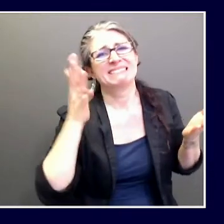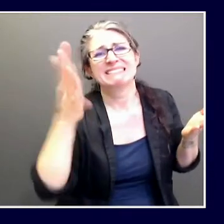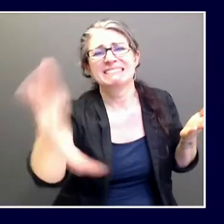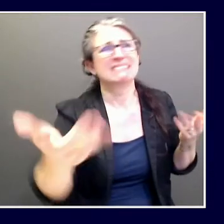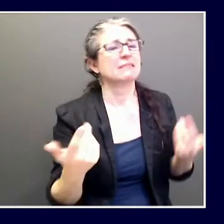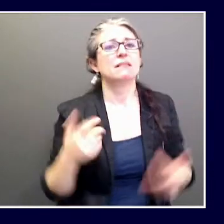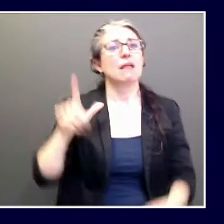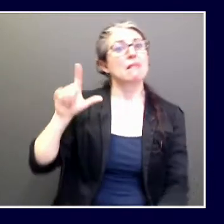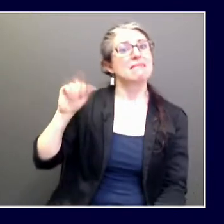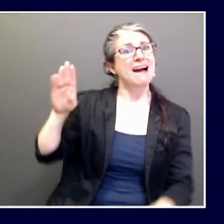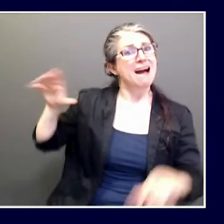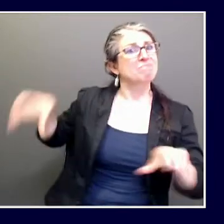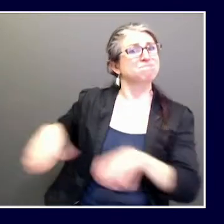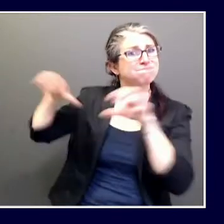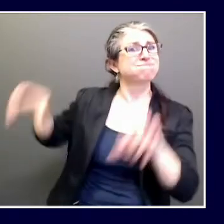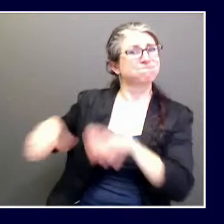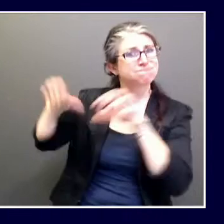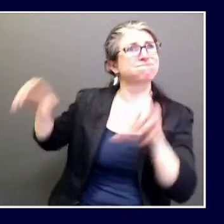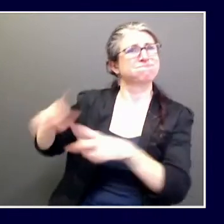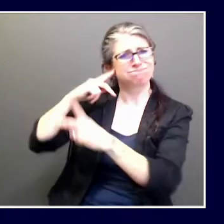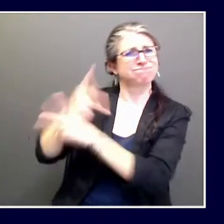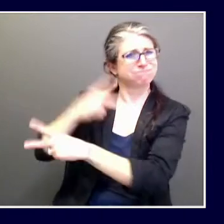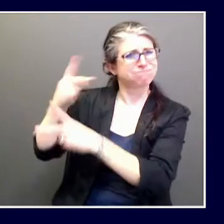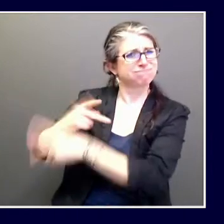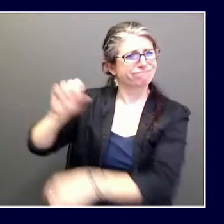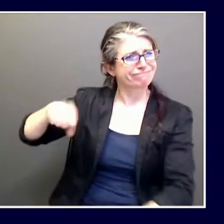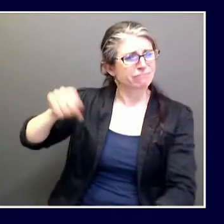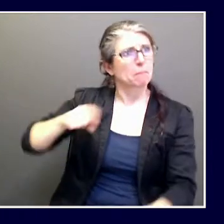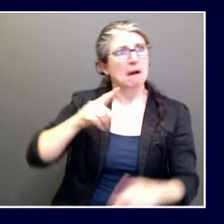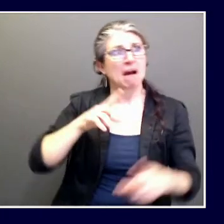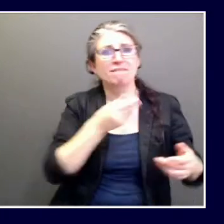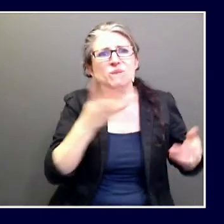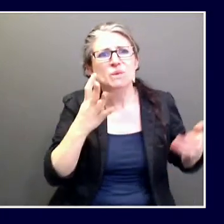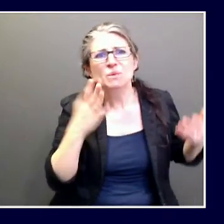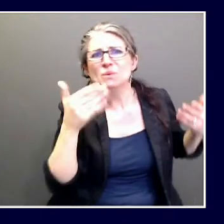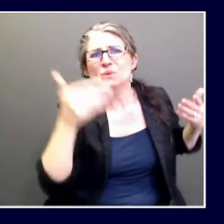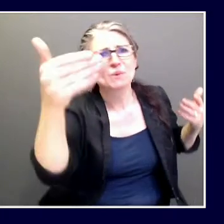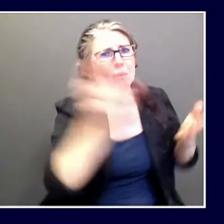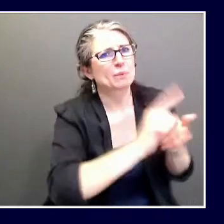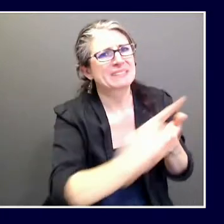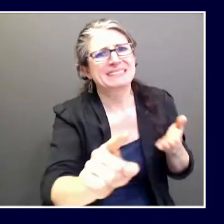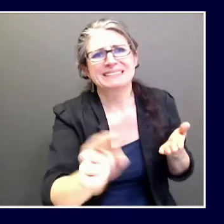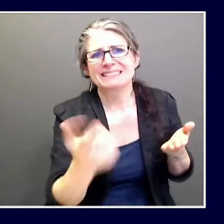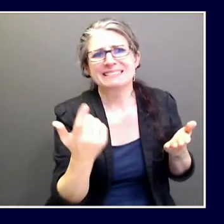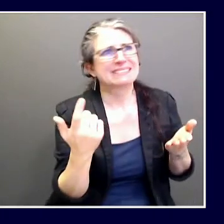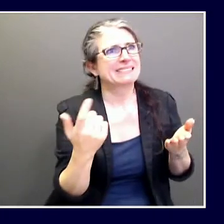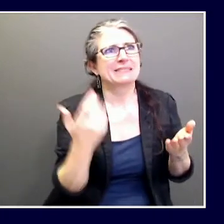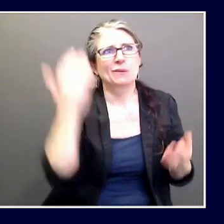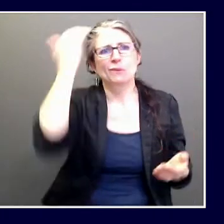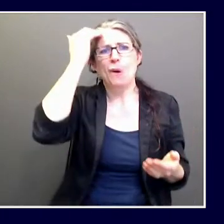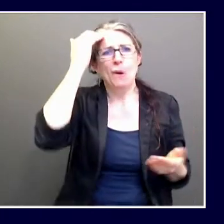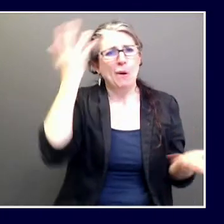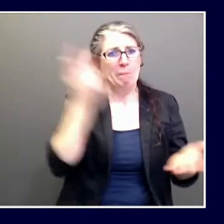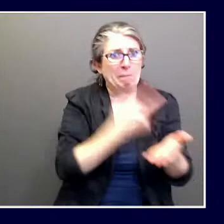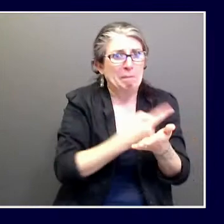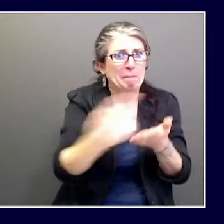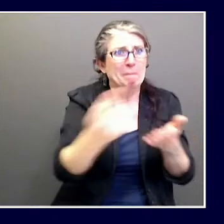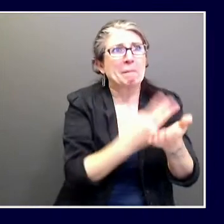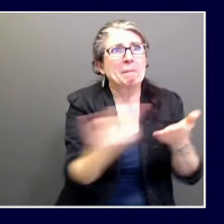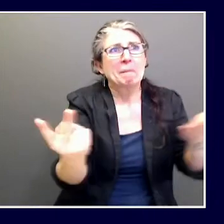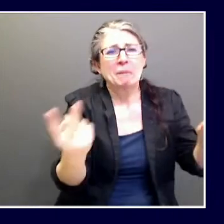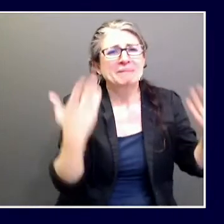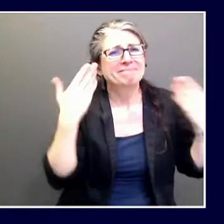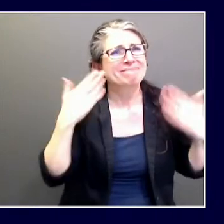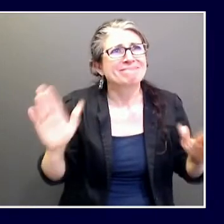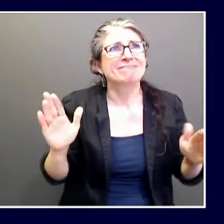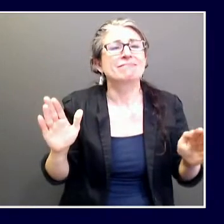database of the RNA fingerprint can take more than a week, sometimes 2 weeks. Nationwide, we've been told by the US CDC that